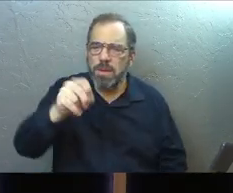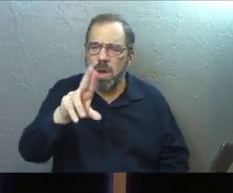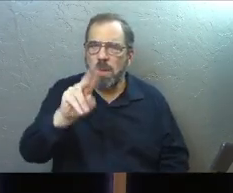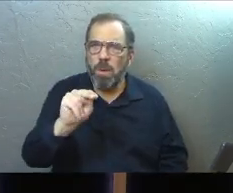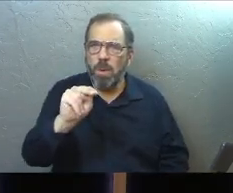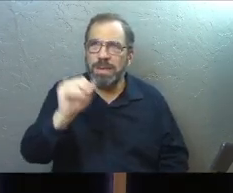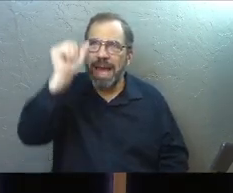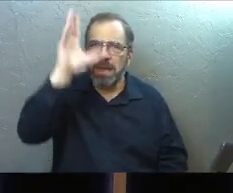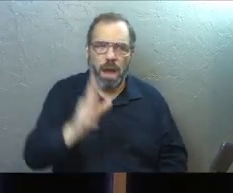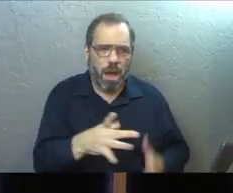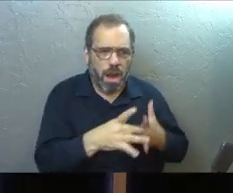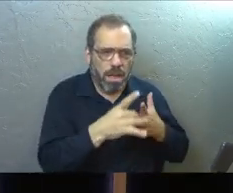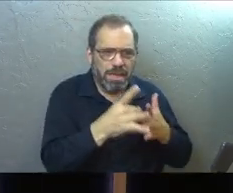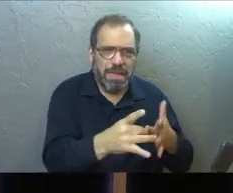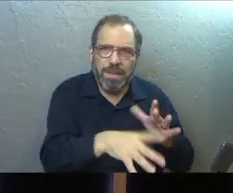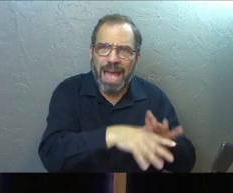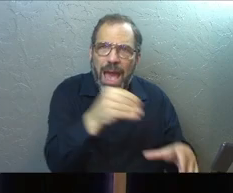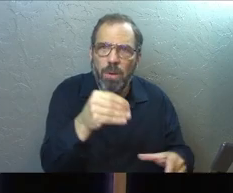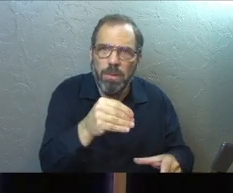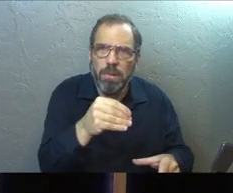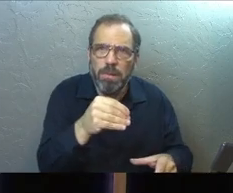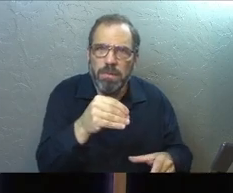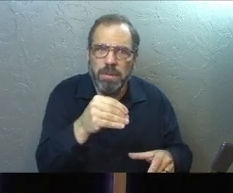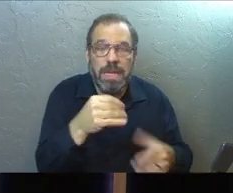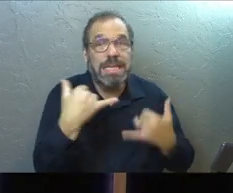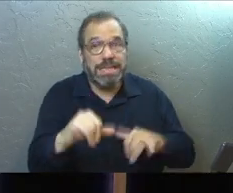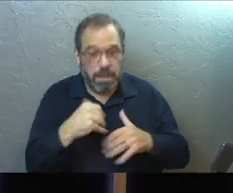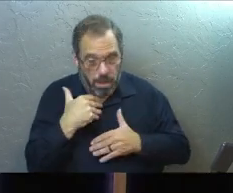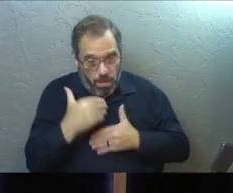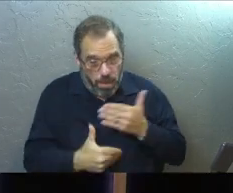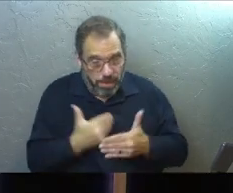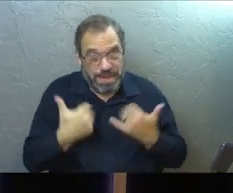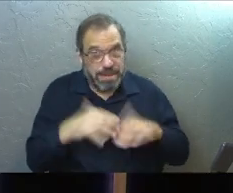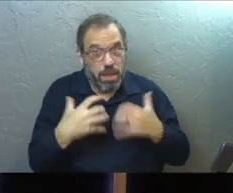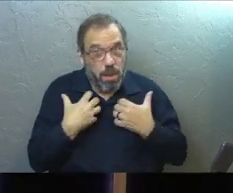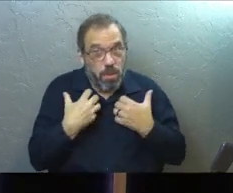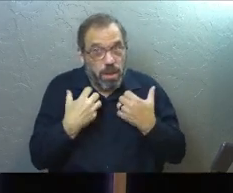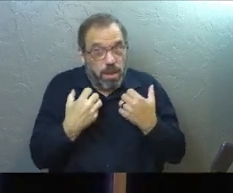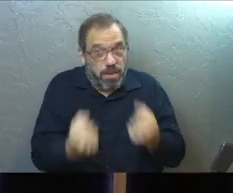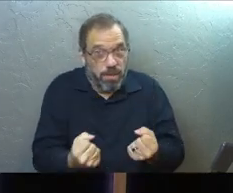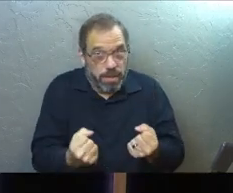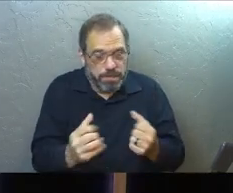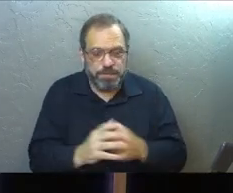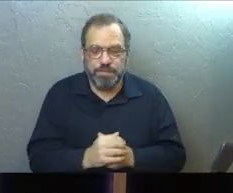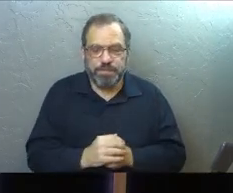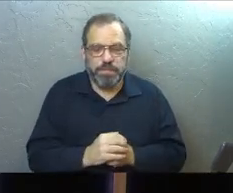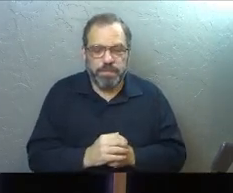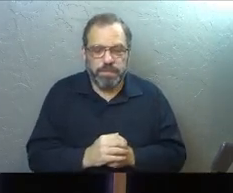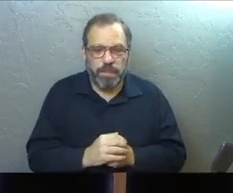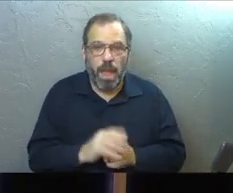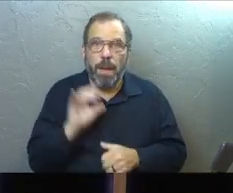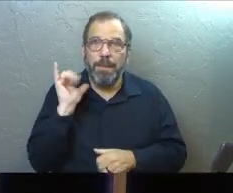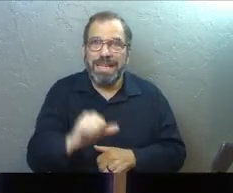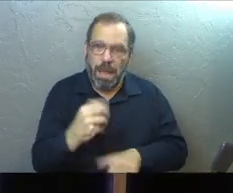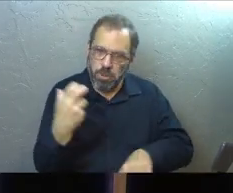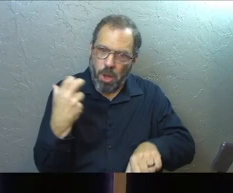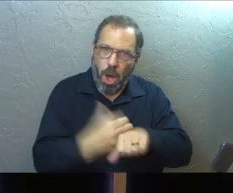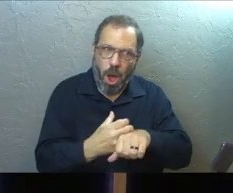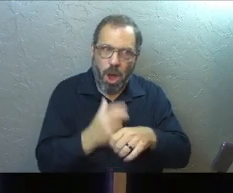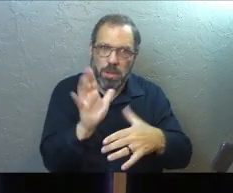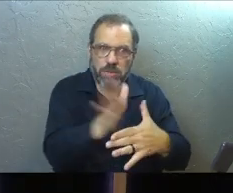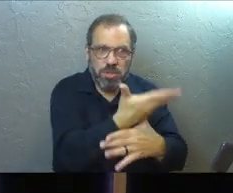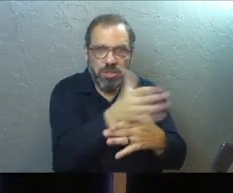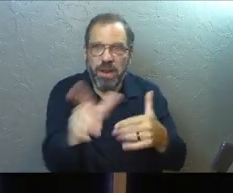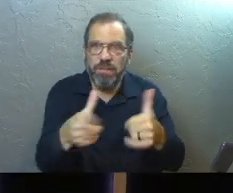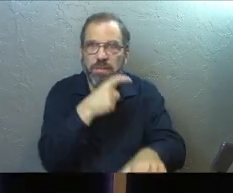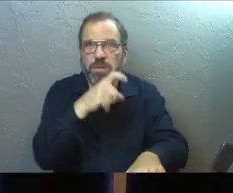God had to lead me out of. Still in process, still recovering. But that was a hard thing to